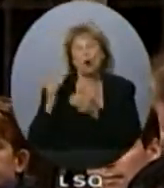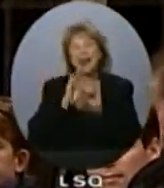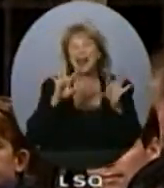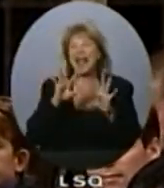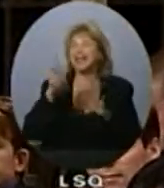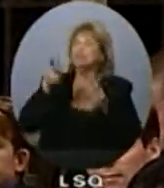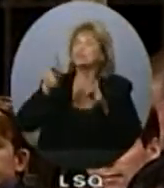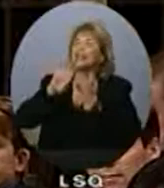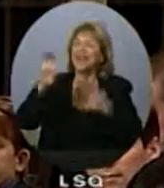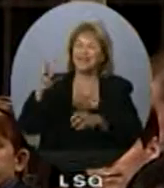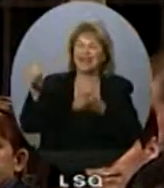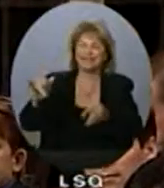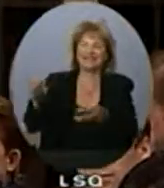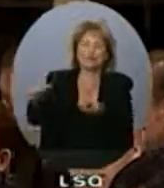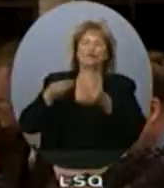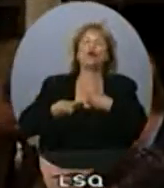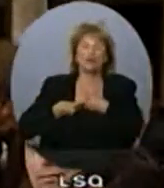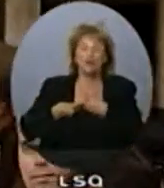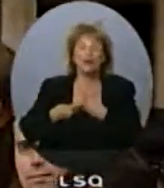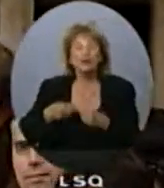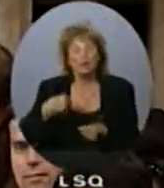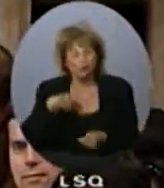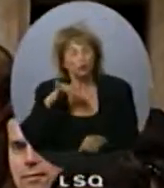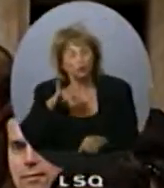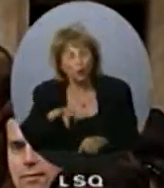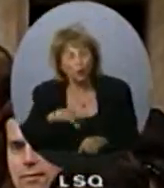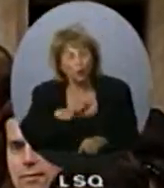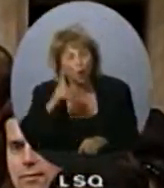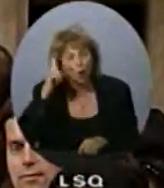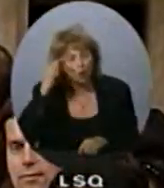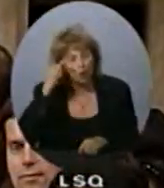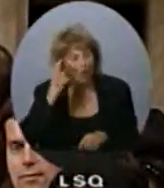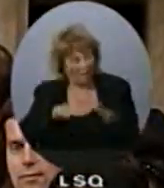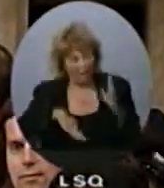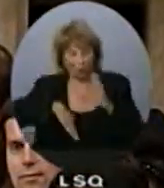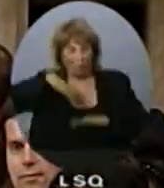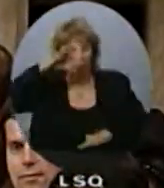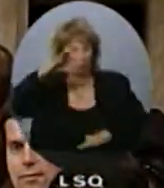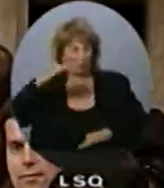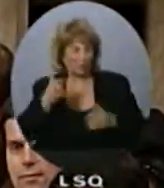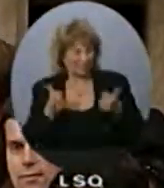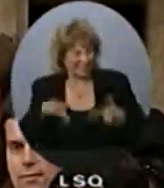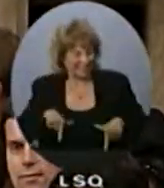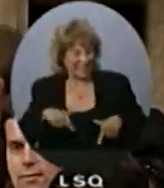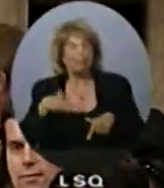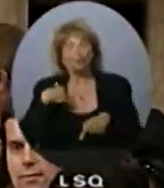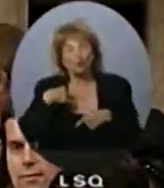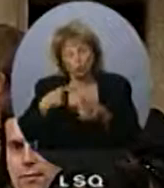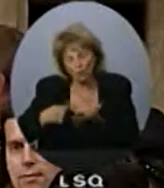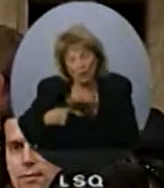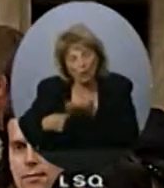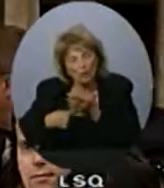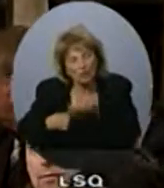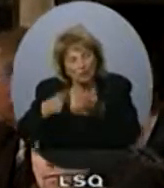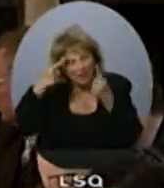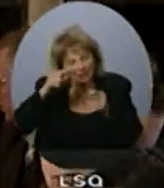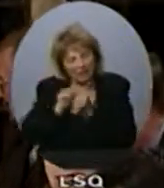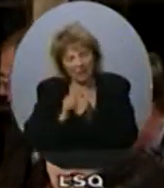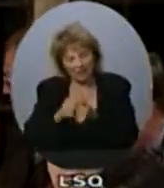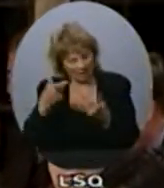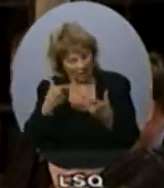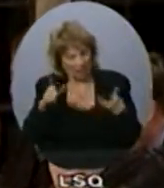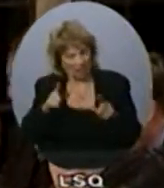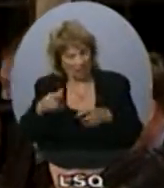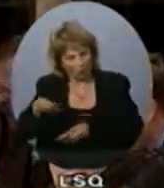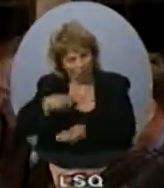That's why we have a majority government. That's why we're pursuing free trade agreements that will benefit Canadians, that will benefit Canadian